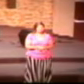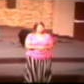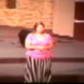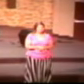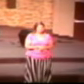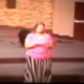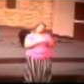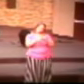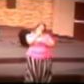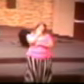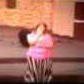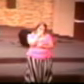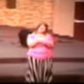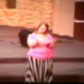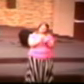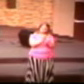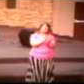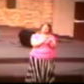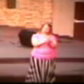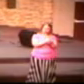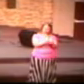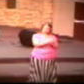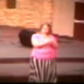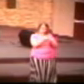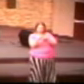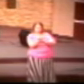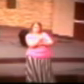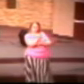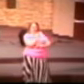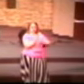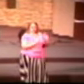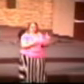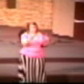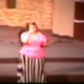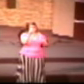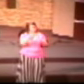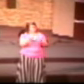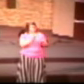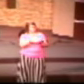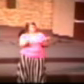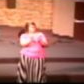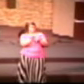Jesus thought it was important enough to draft 12 people. think it ought to be important to us.